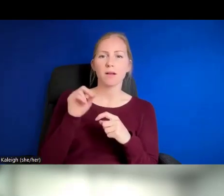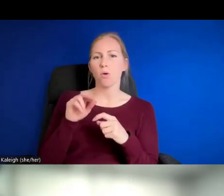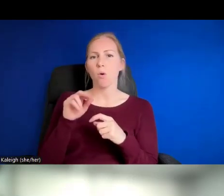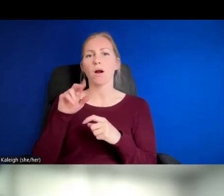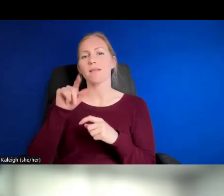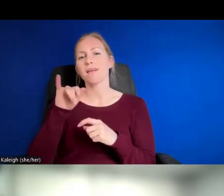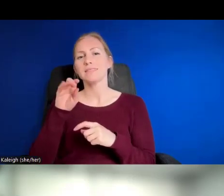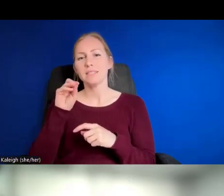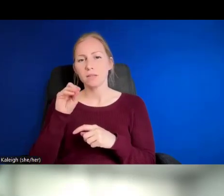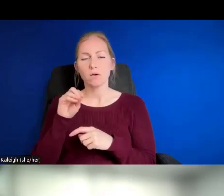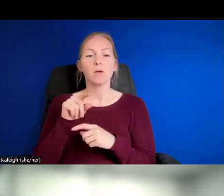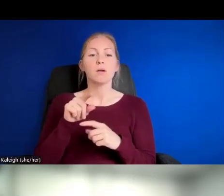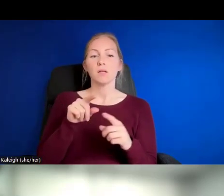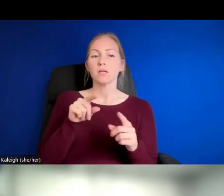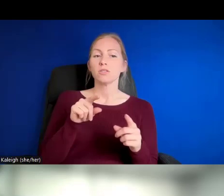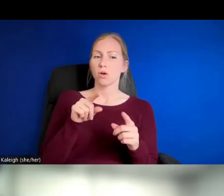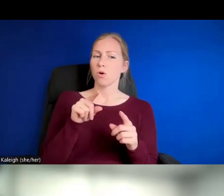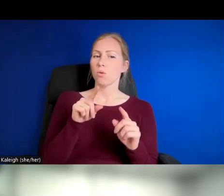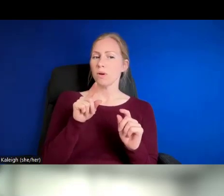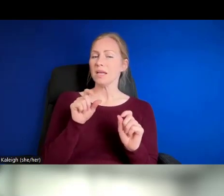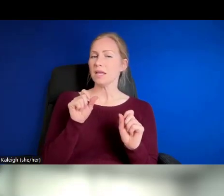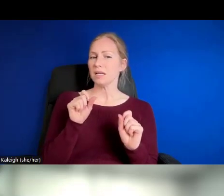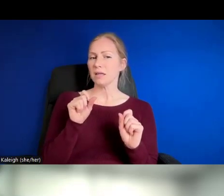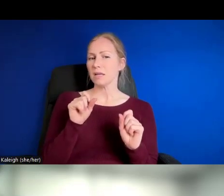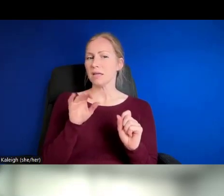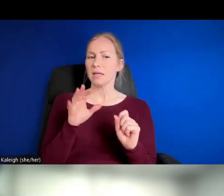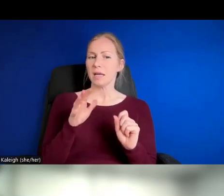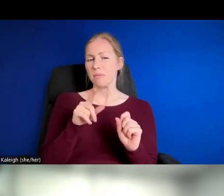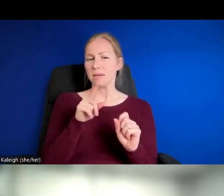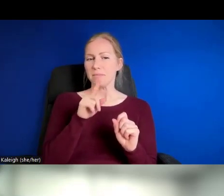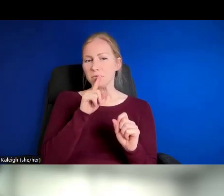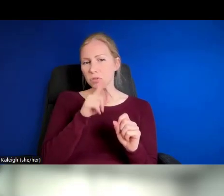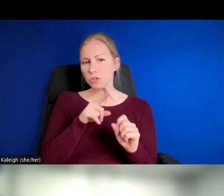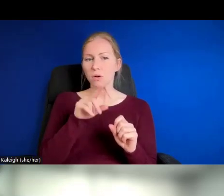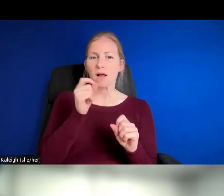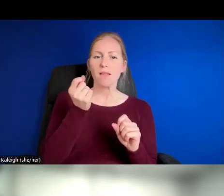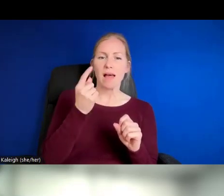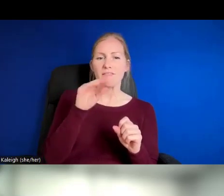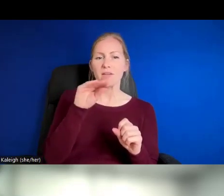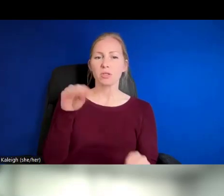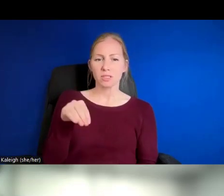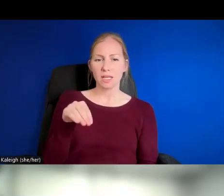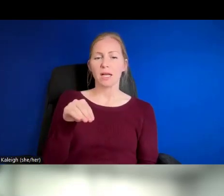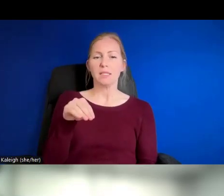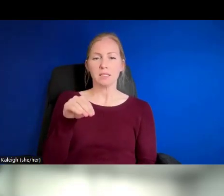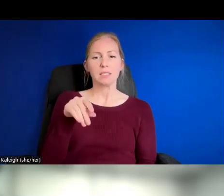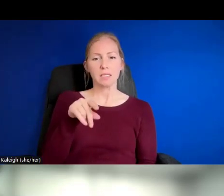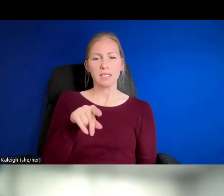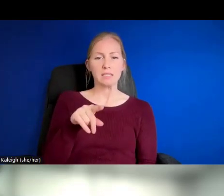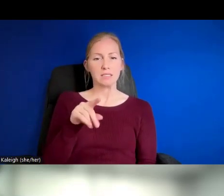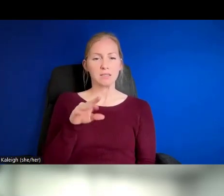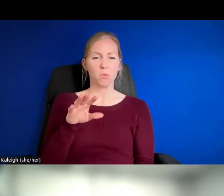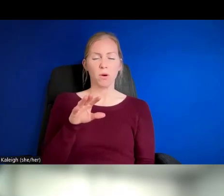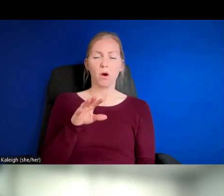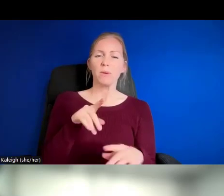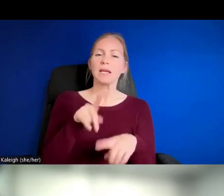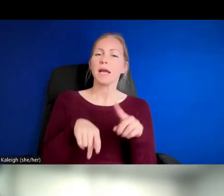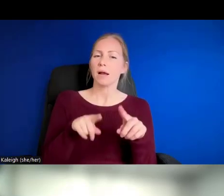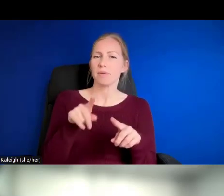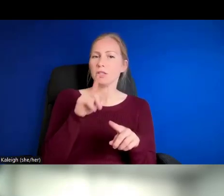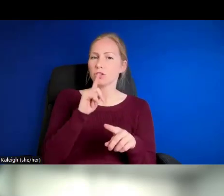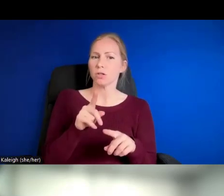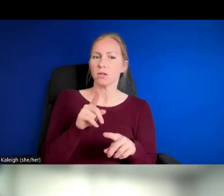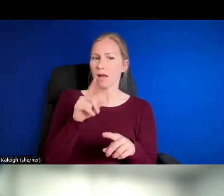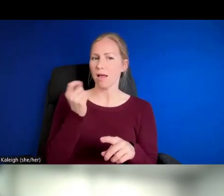the 11% of Hispanic or Latino individuals at Bridgewater is entirely accurate. But